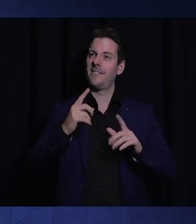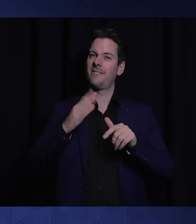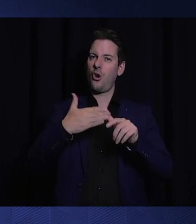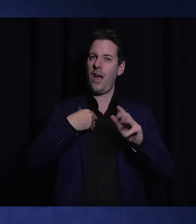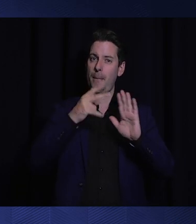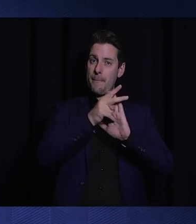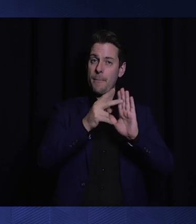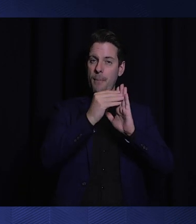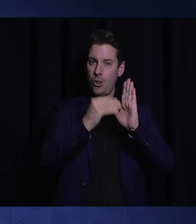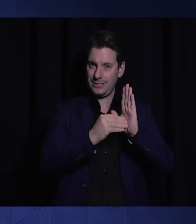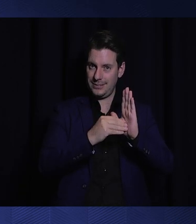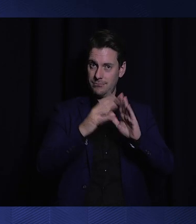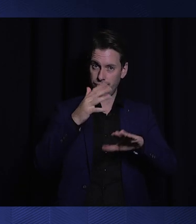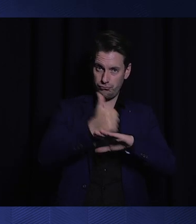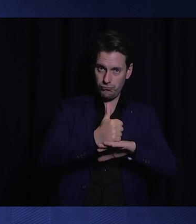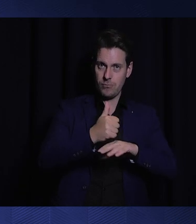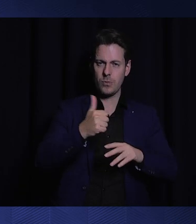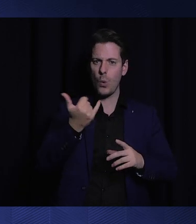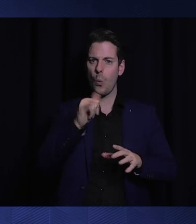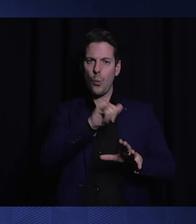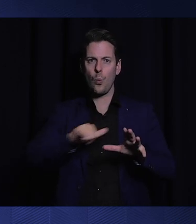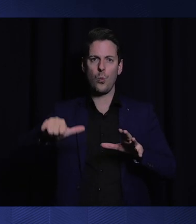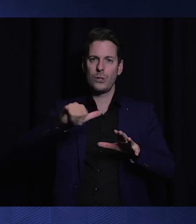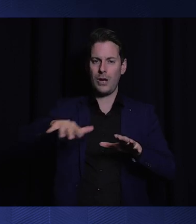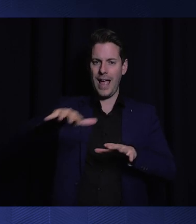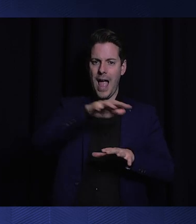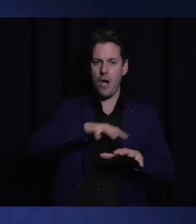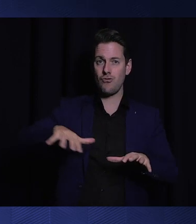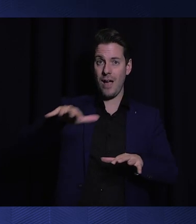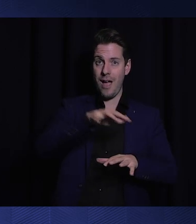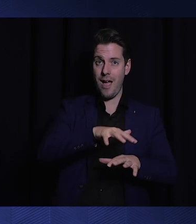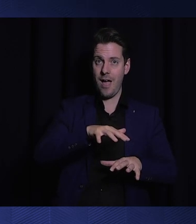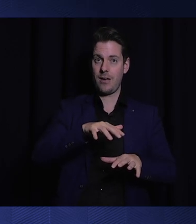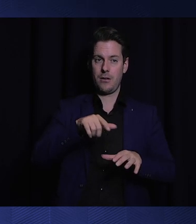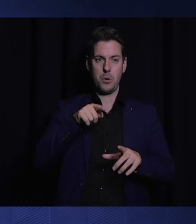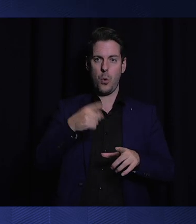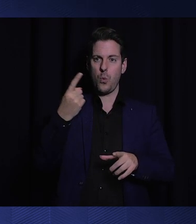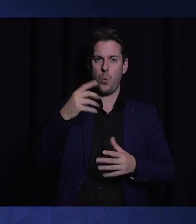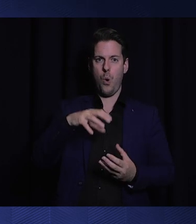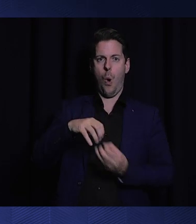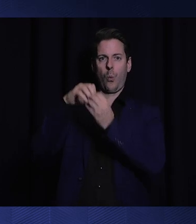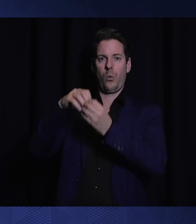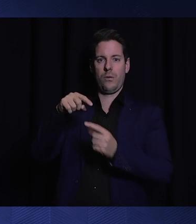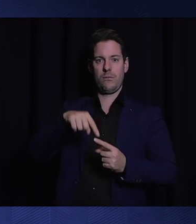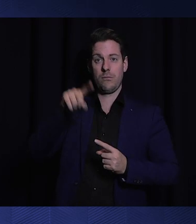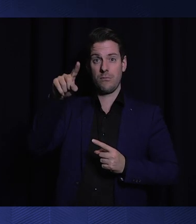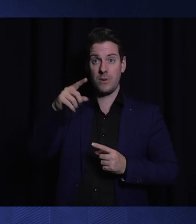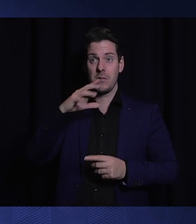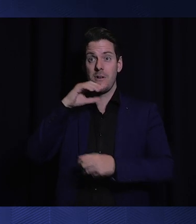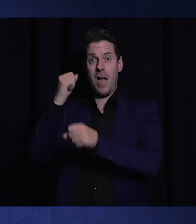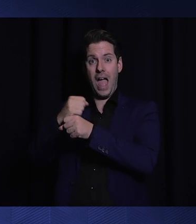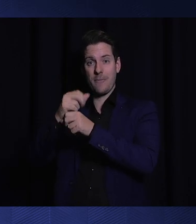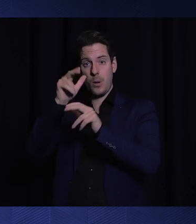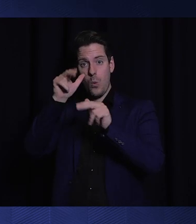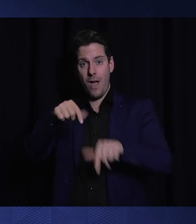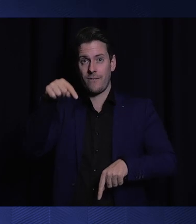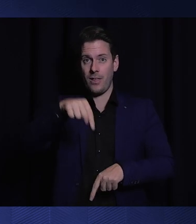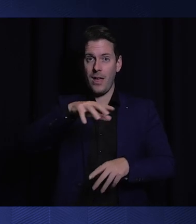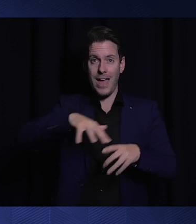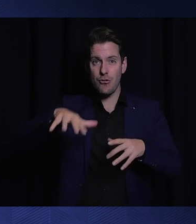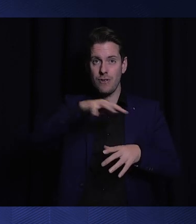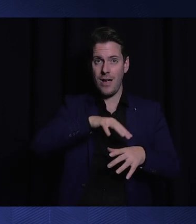all cities. Some think we should lock everything down to rebuild the city. This